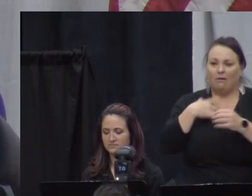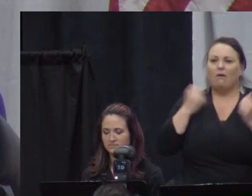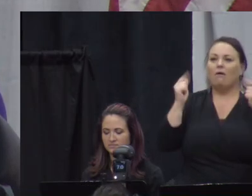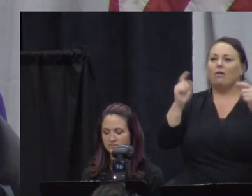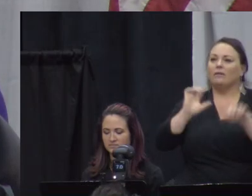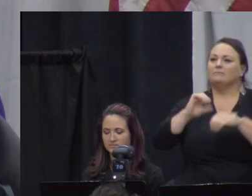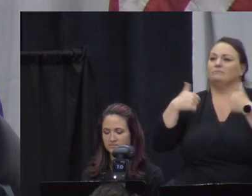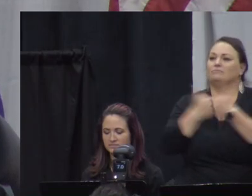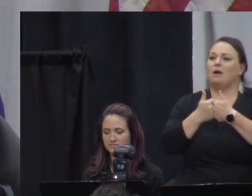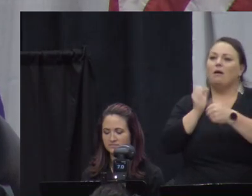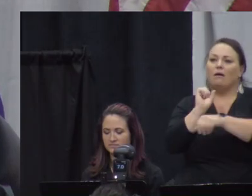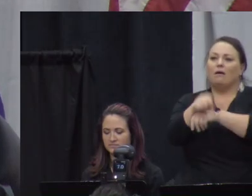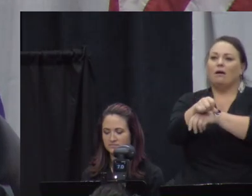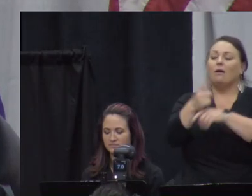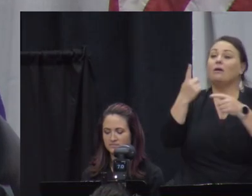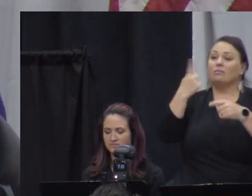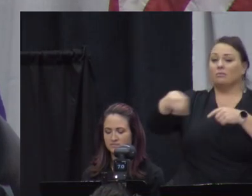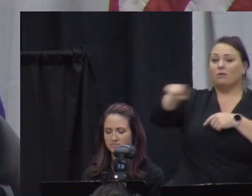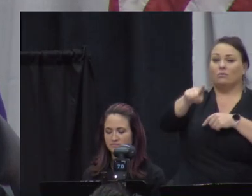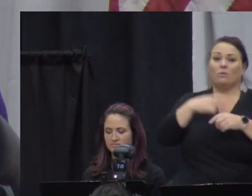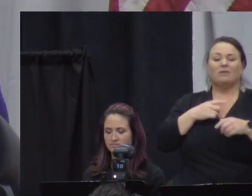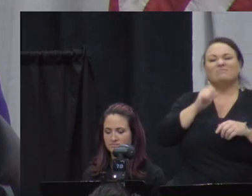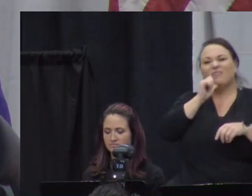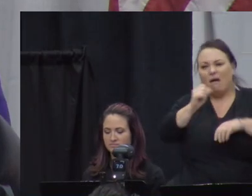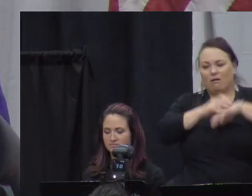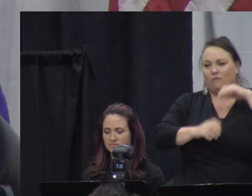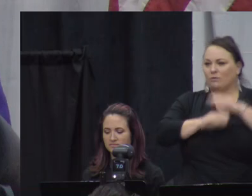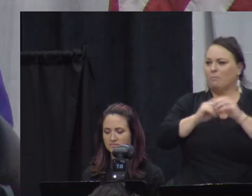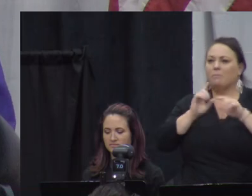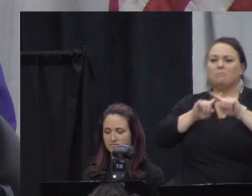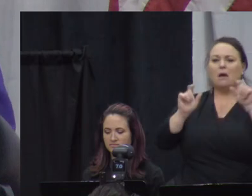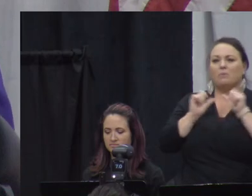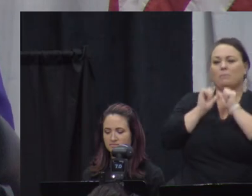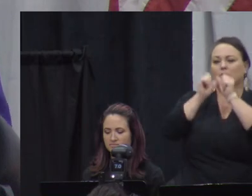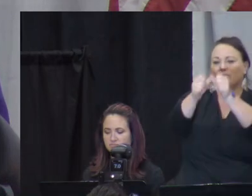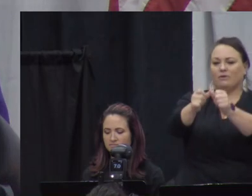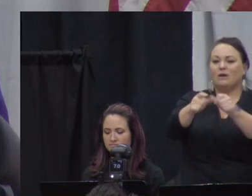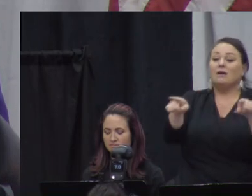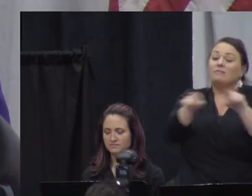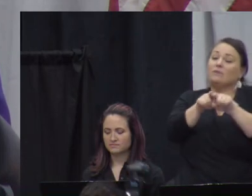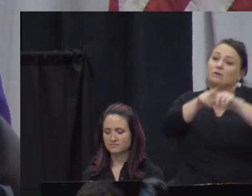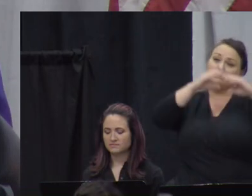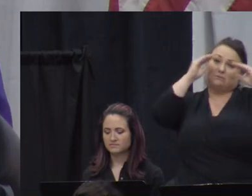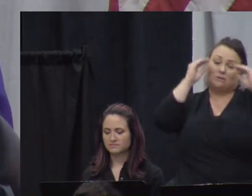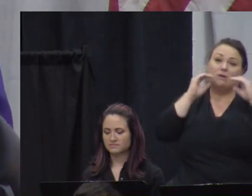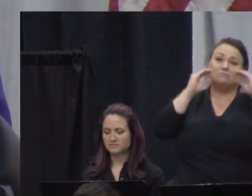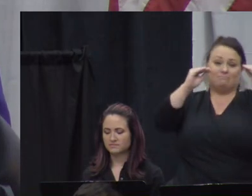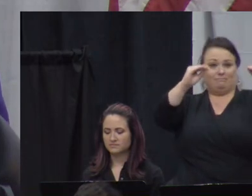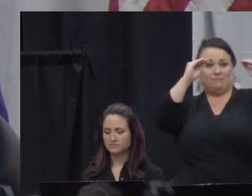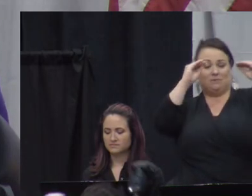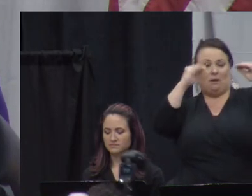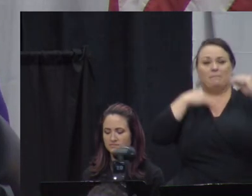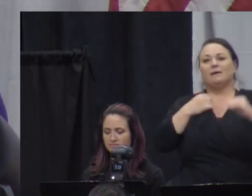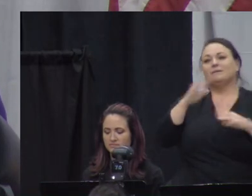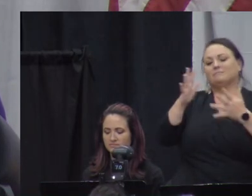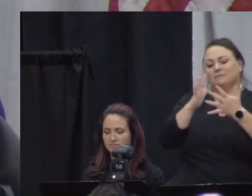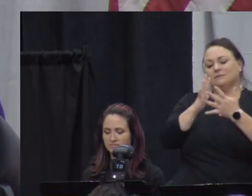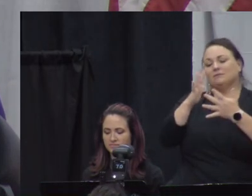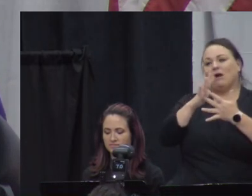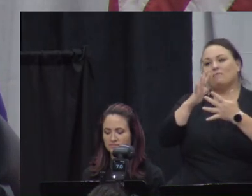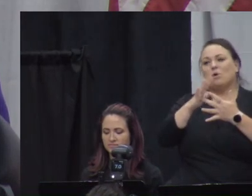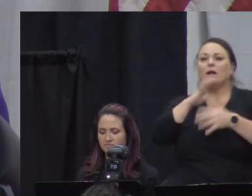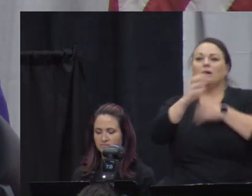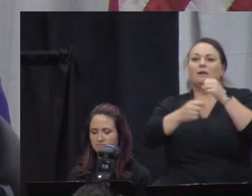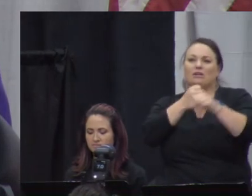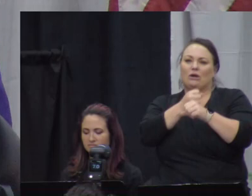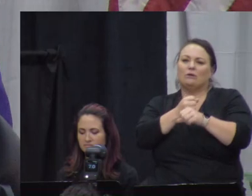have all overcome were uncomfortable, but we persevered. And as first taught me sophomore year, discomfort is a catalyst to